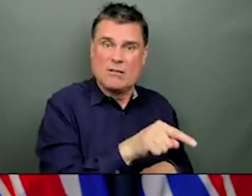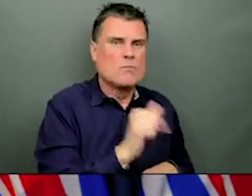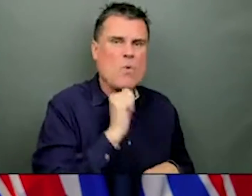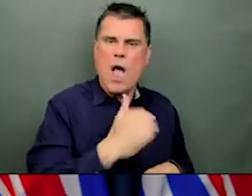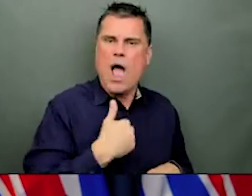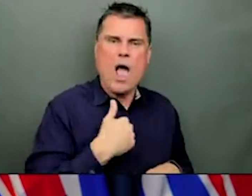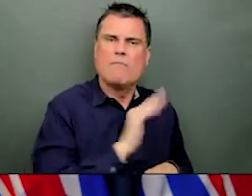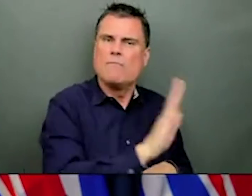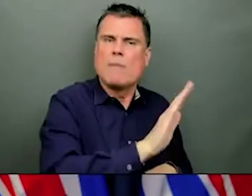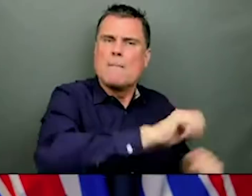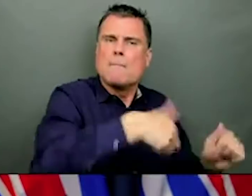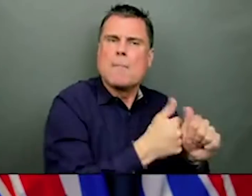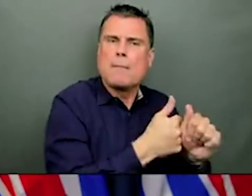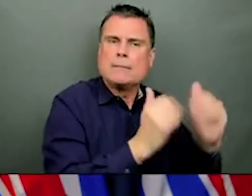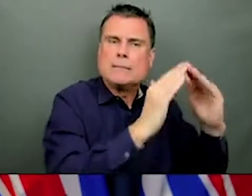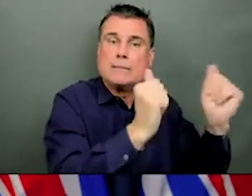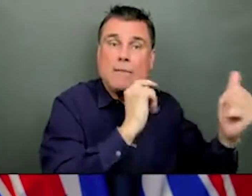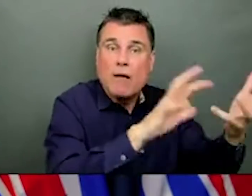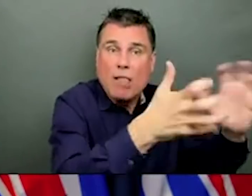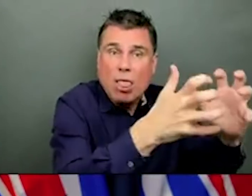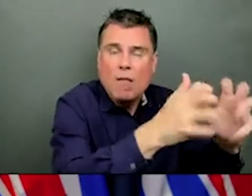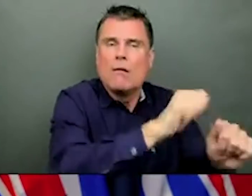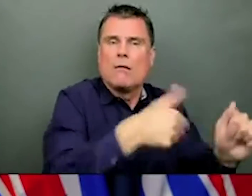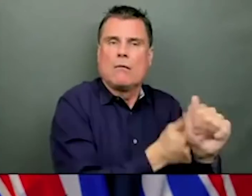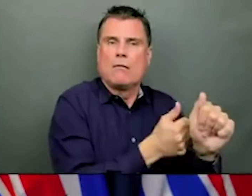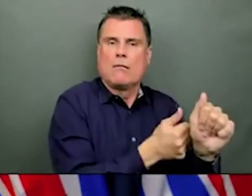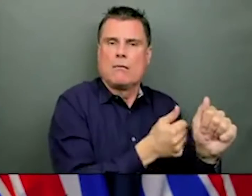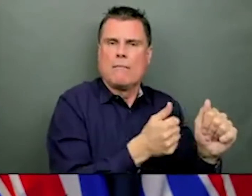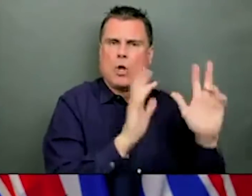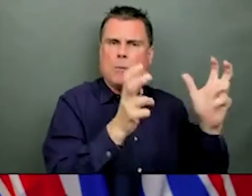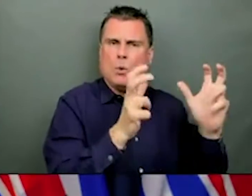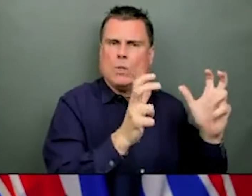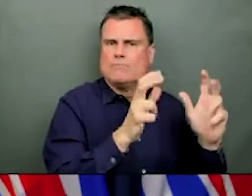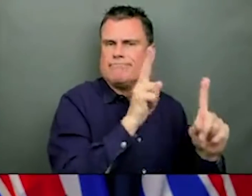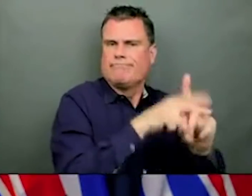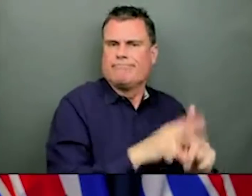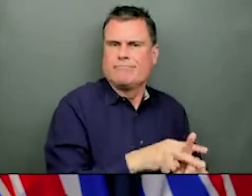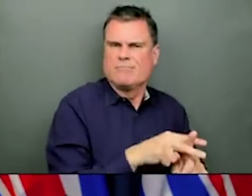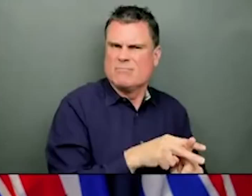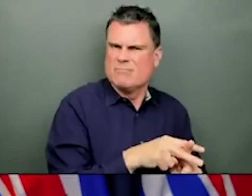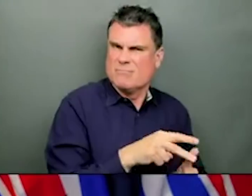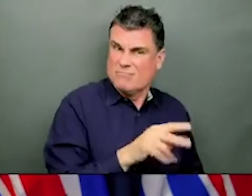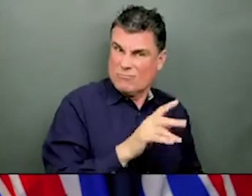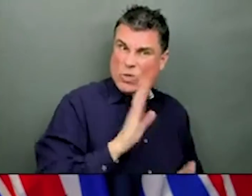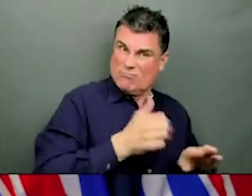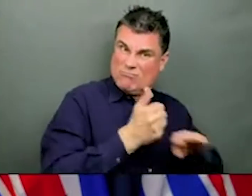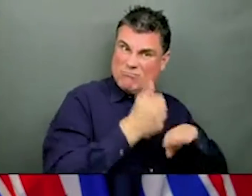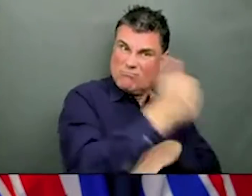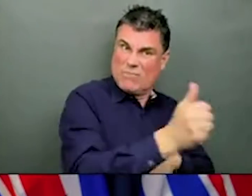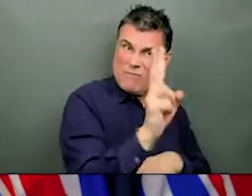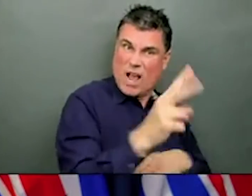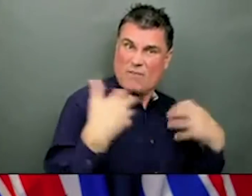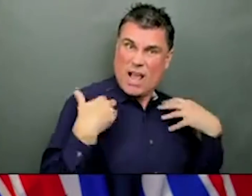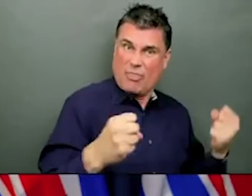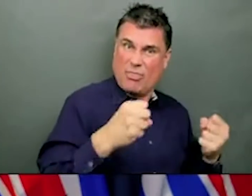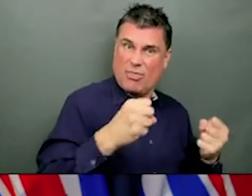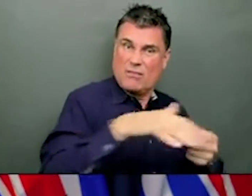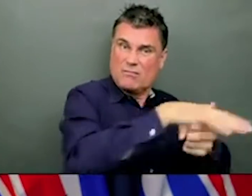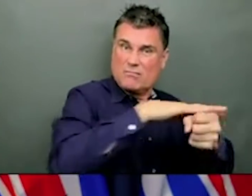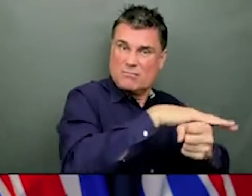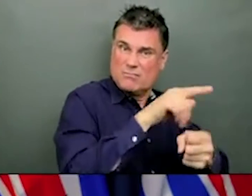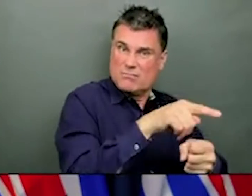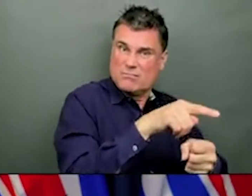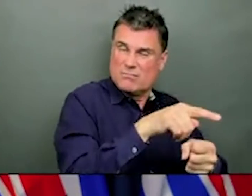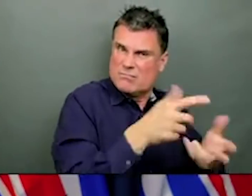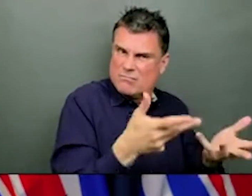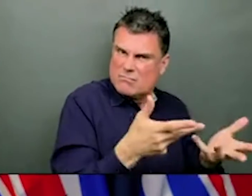that? Is that on the health authority or is that on the province? Well, I mean, you can blame whoever you want to blame, quite frankly. We had a